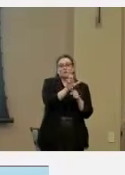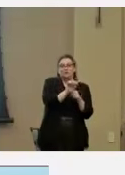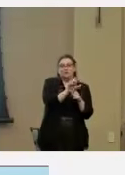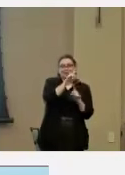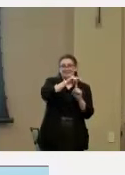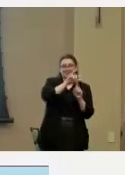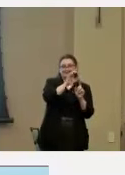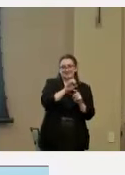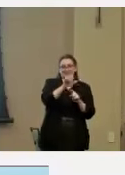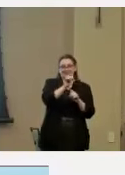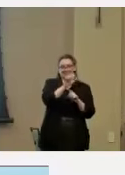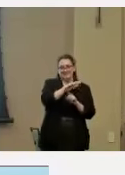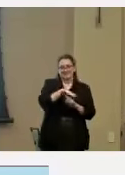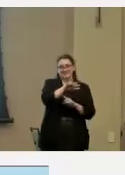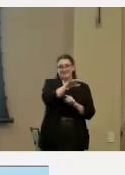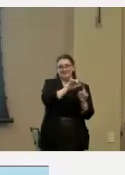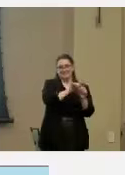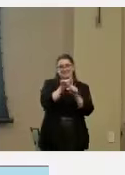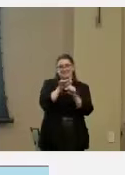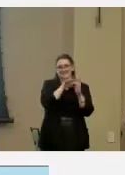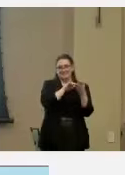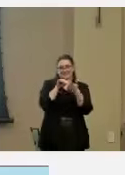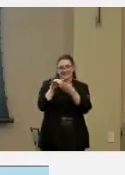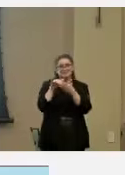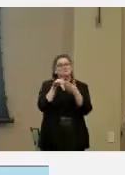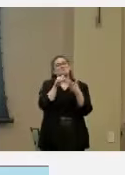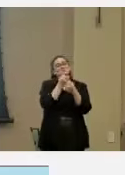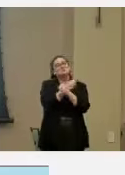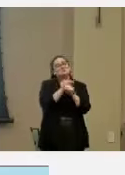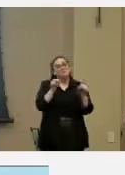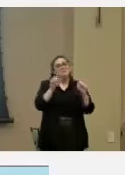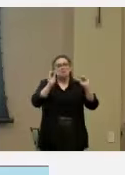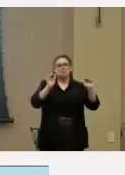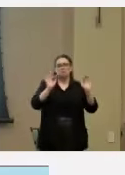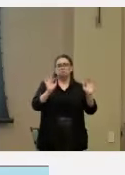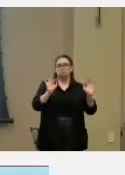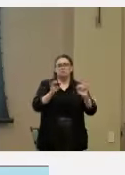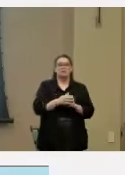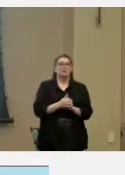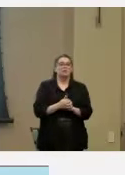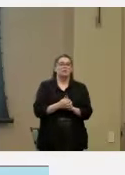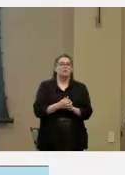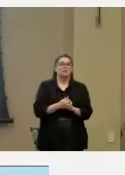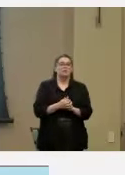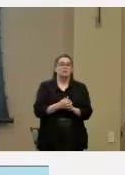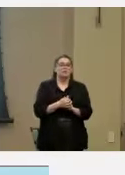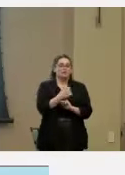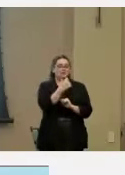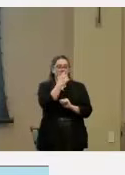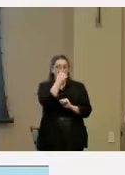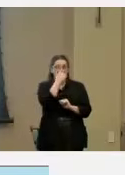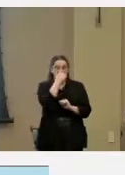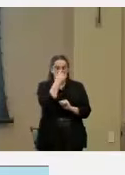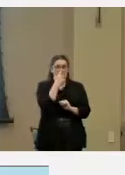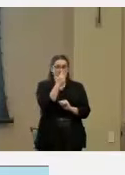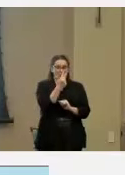cells across different studies, safety has been pretty good. There are three